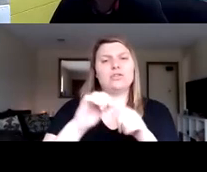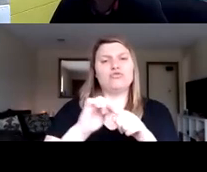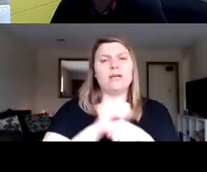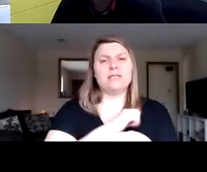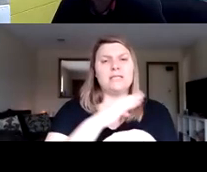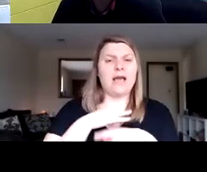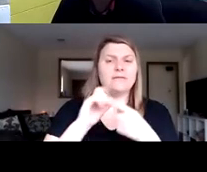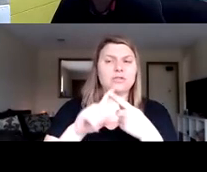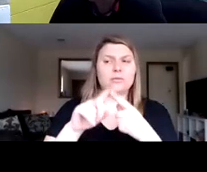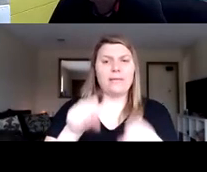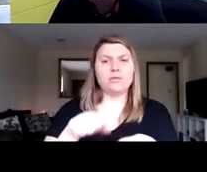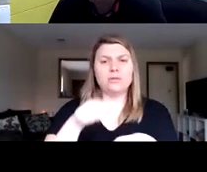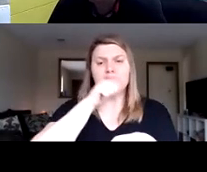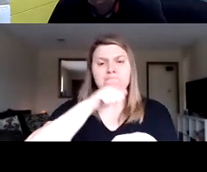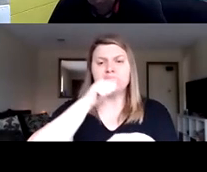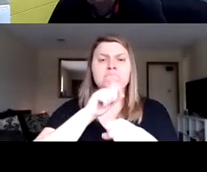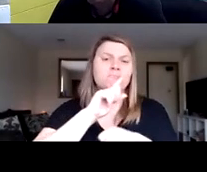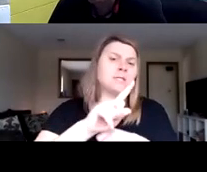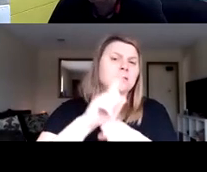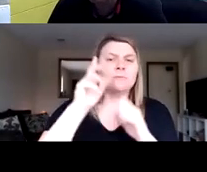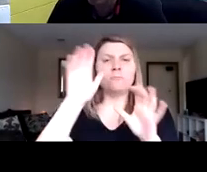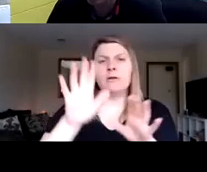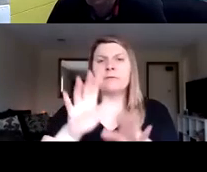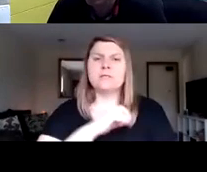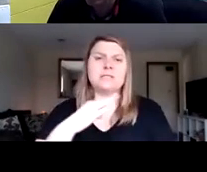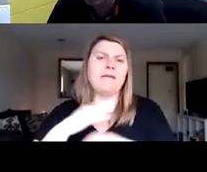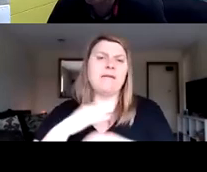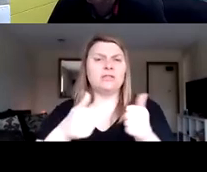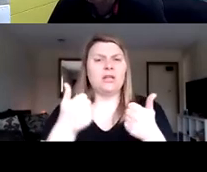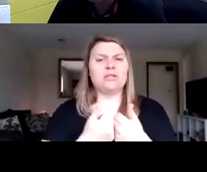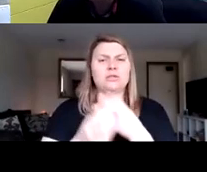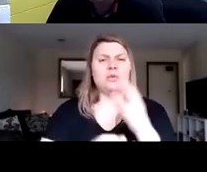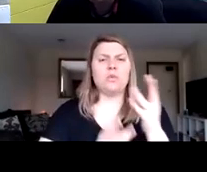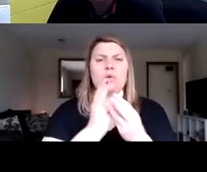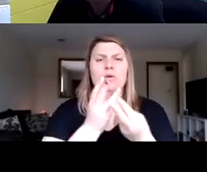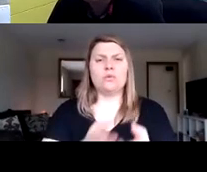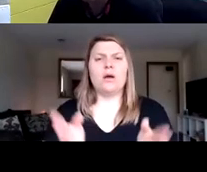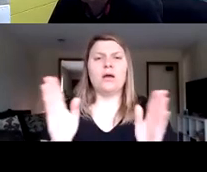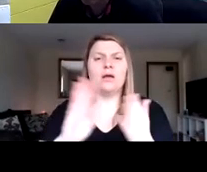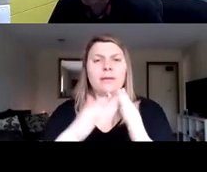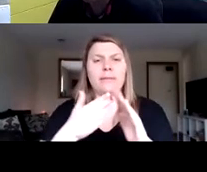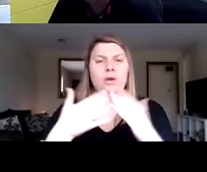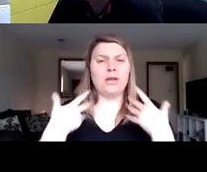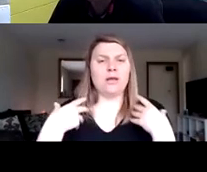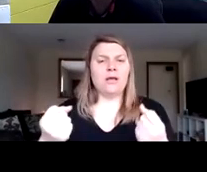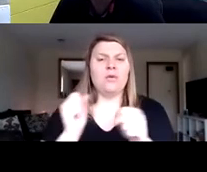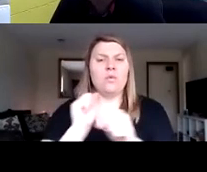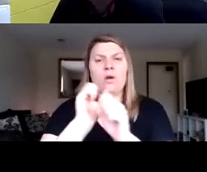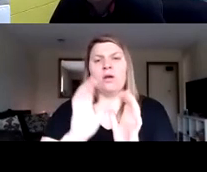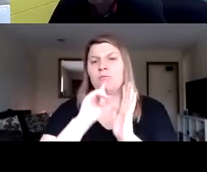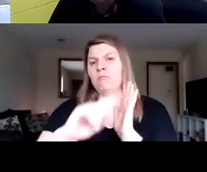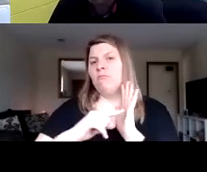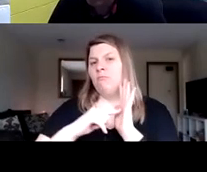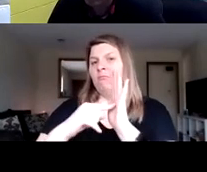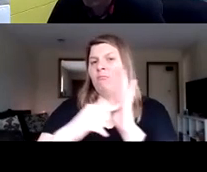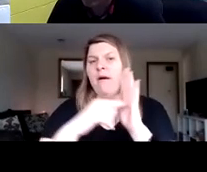to deal with really incredible staffing challenges across the globe, community health workers has been a model that I think like